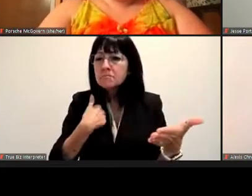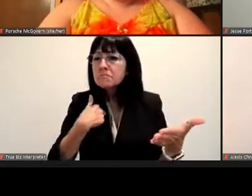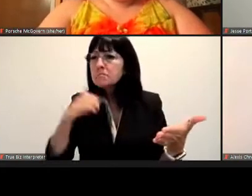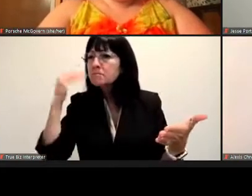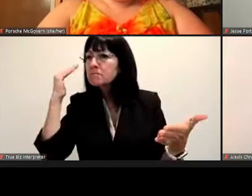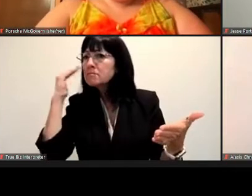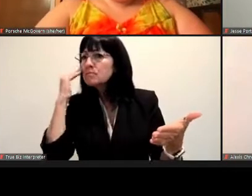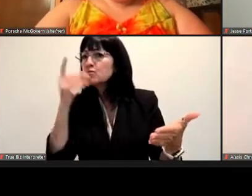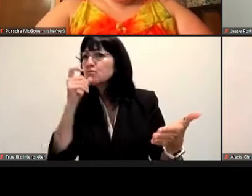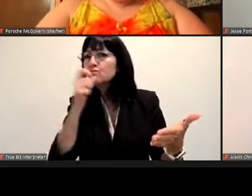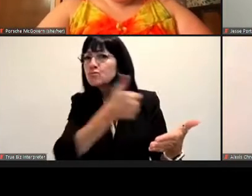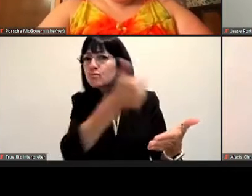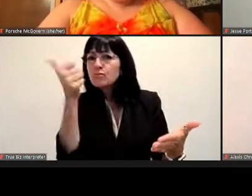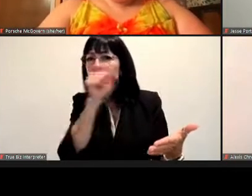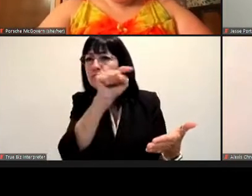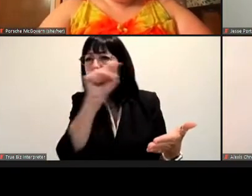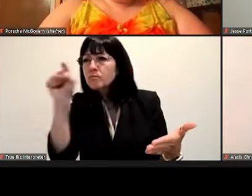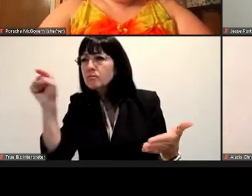a